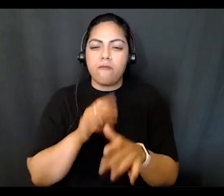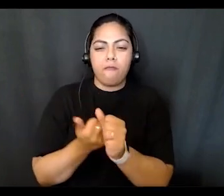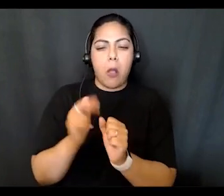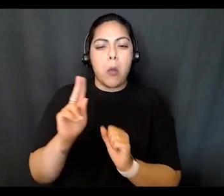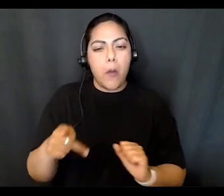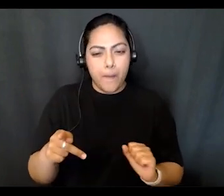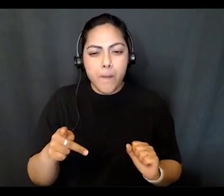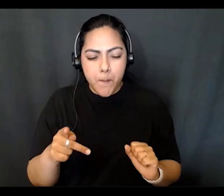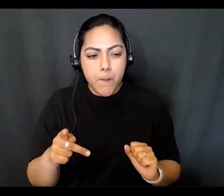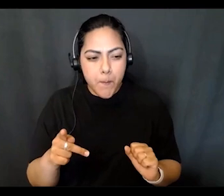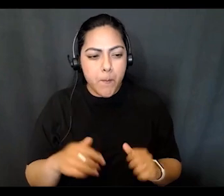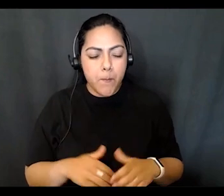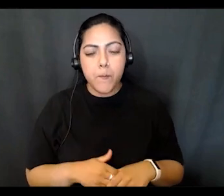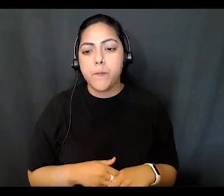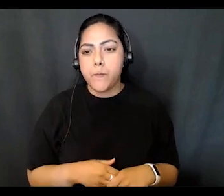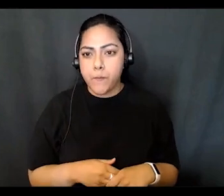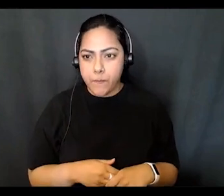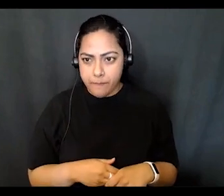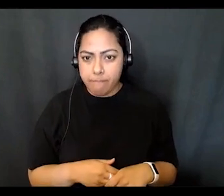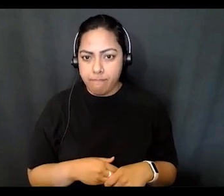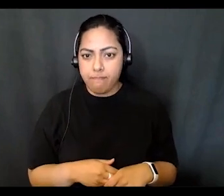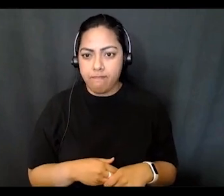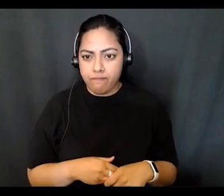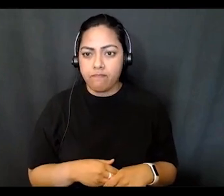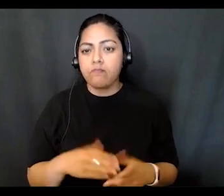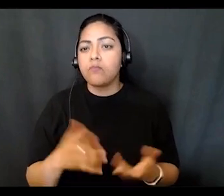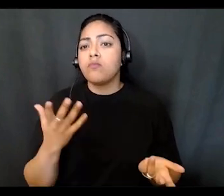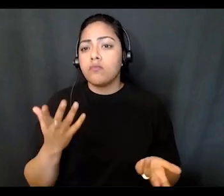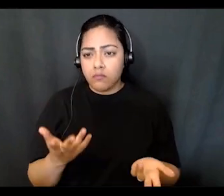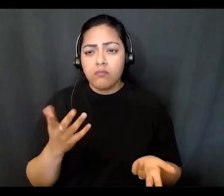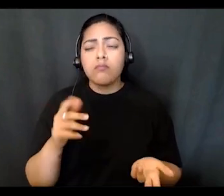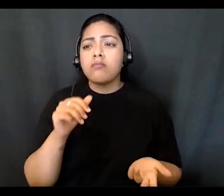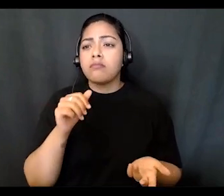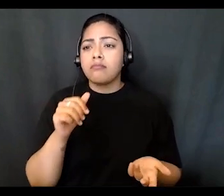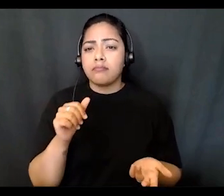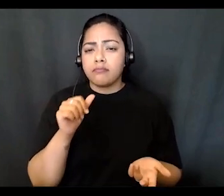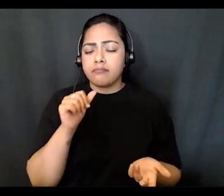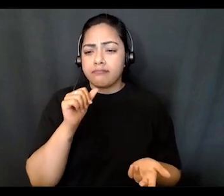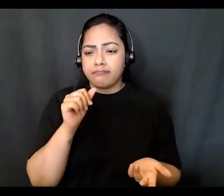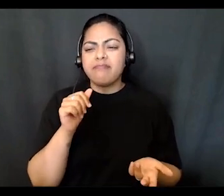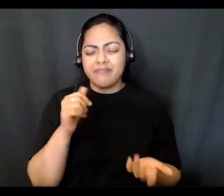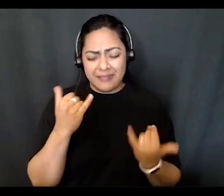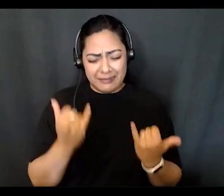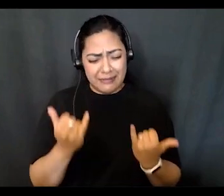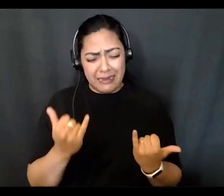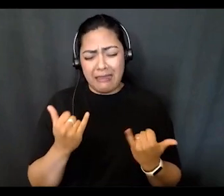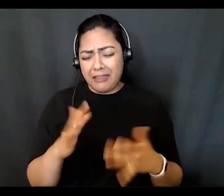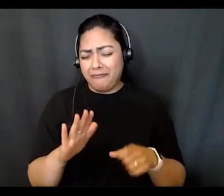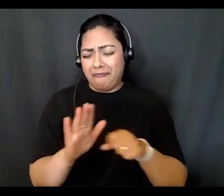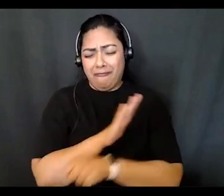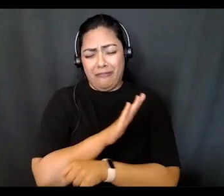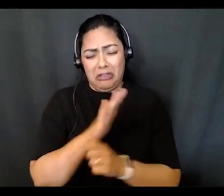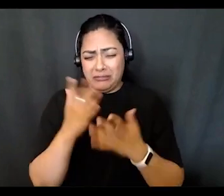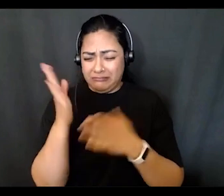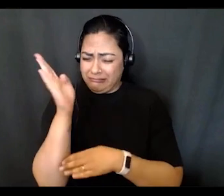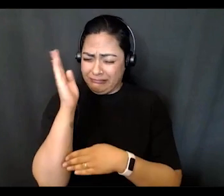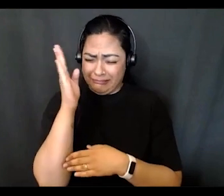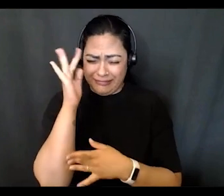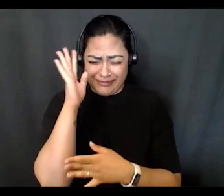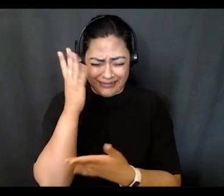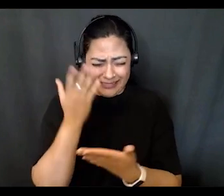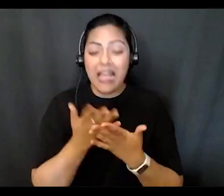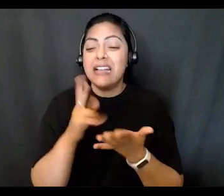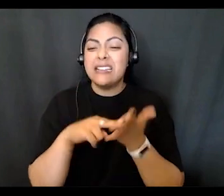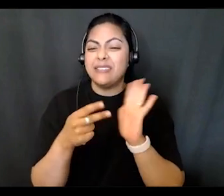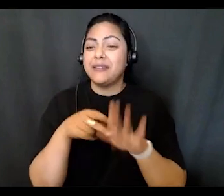on. We have not reserved time to discuss your questions live today as it's a very full agenda, but as I just mentioned, your